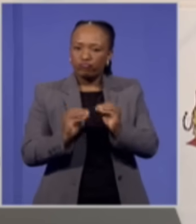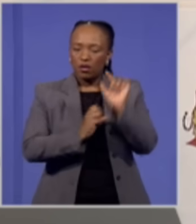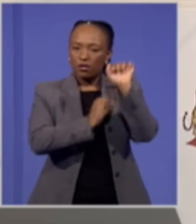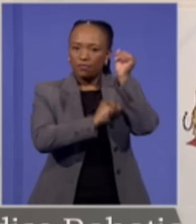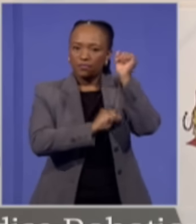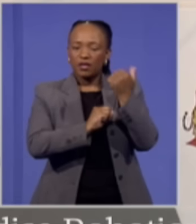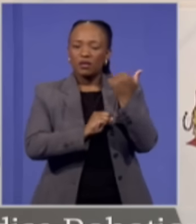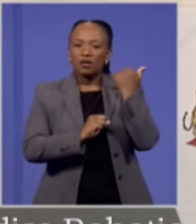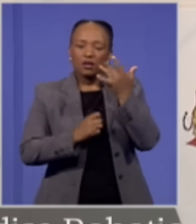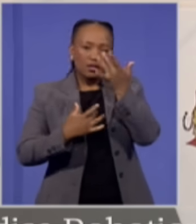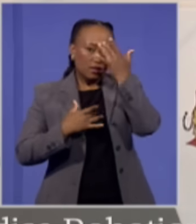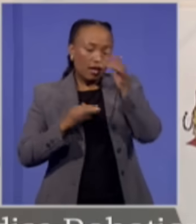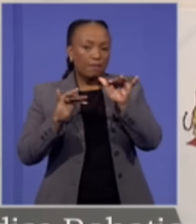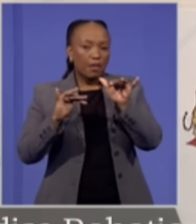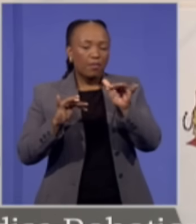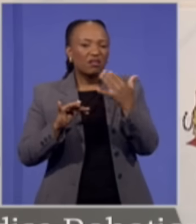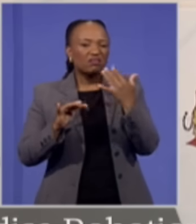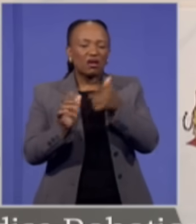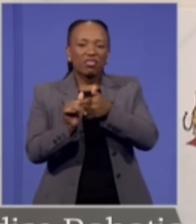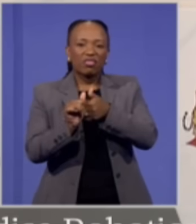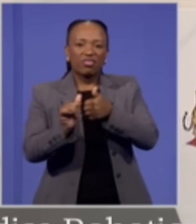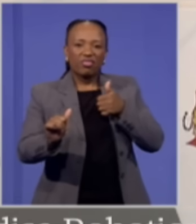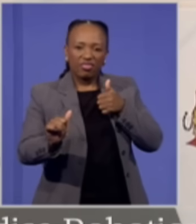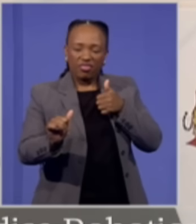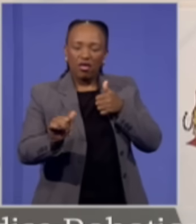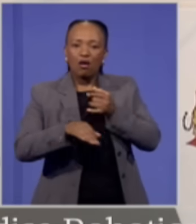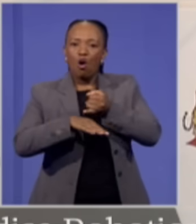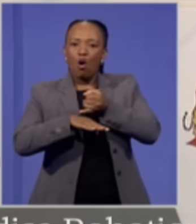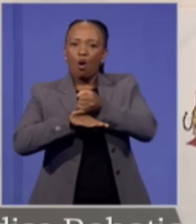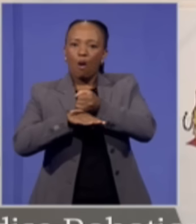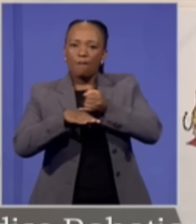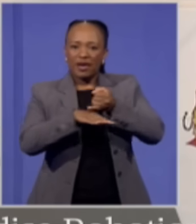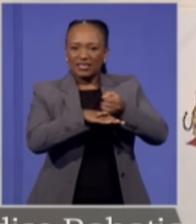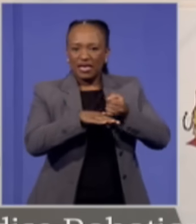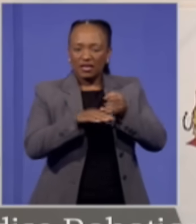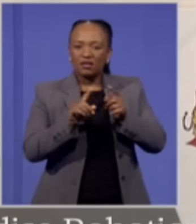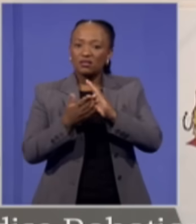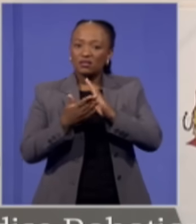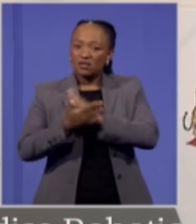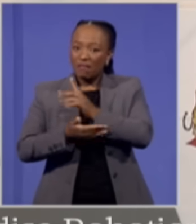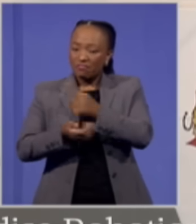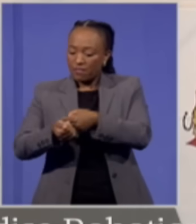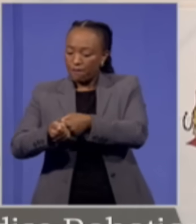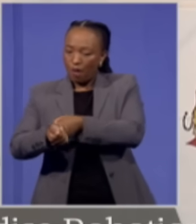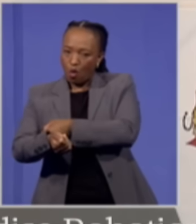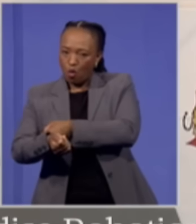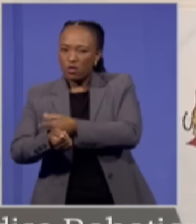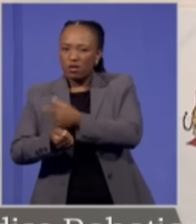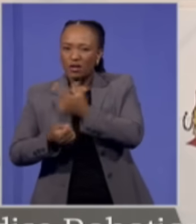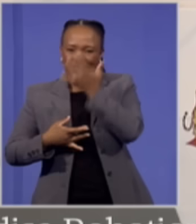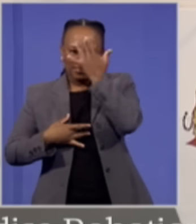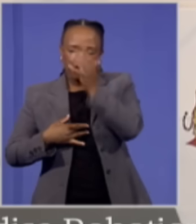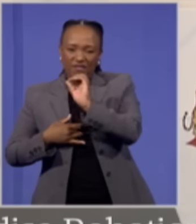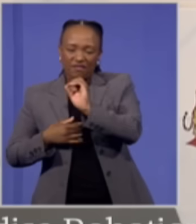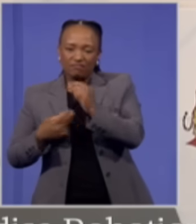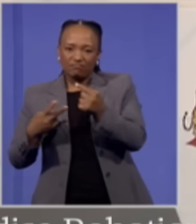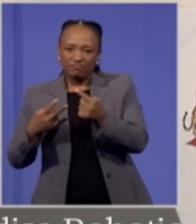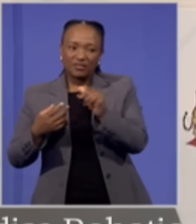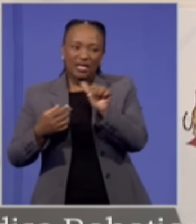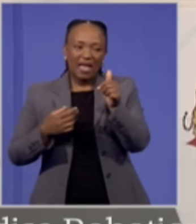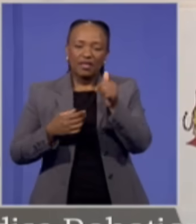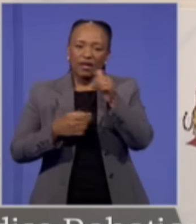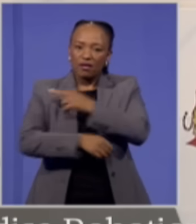neng ba na le bothata ba masapo. Re fumane disebediswa tse tlo kopanya masapo mme di-operation di qadile dipetlele tseo e